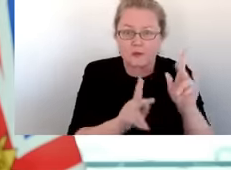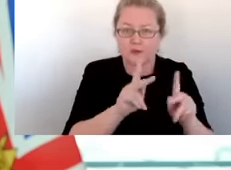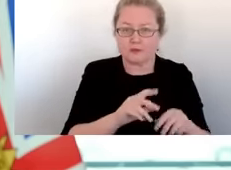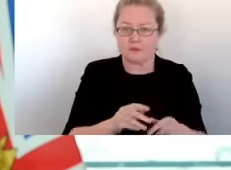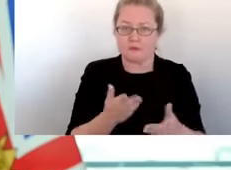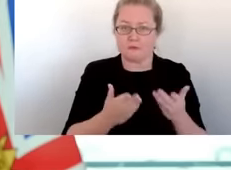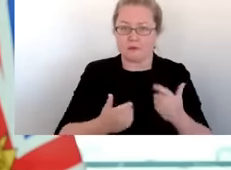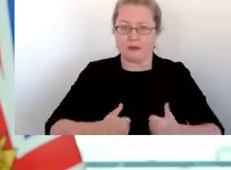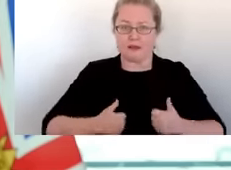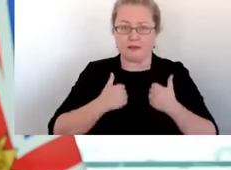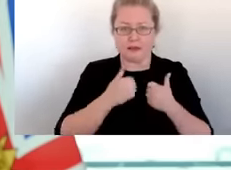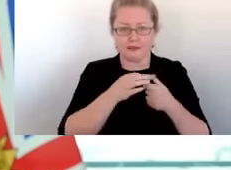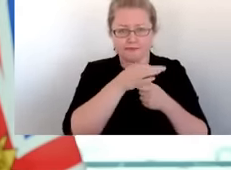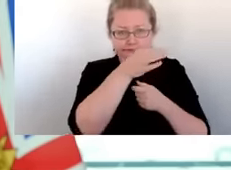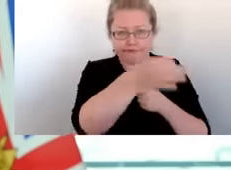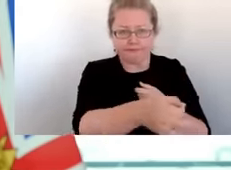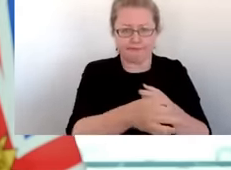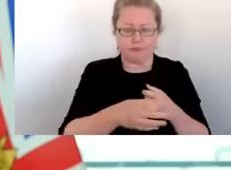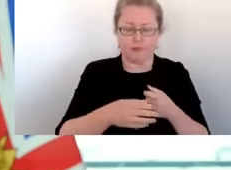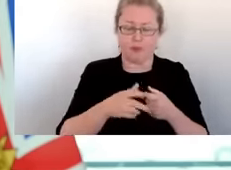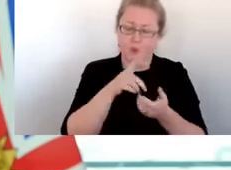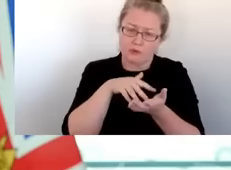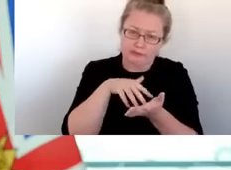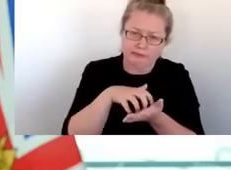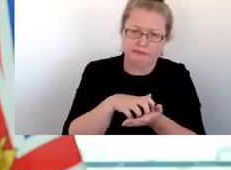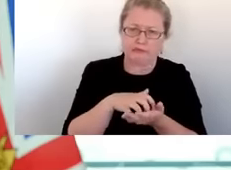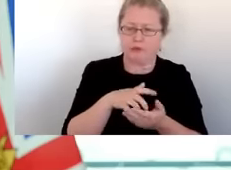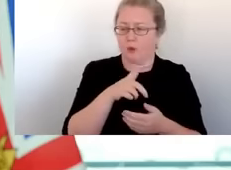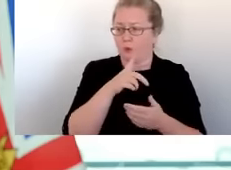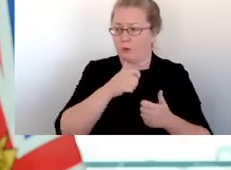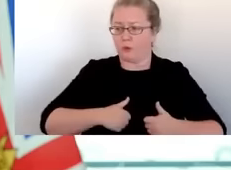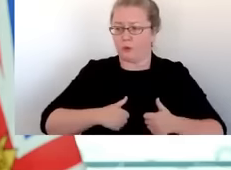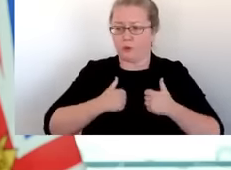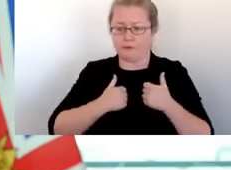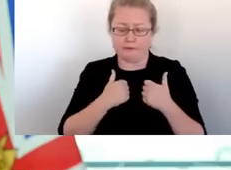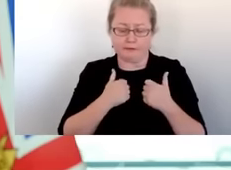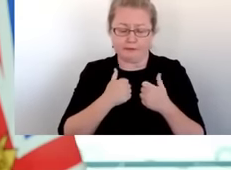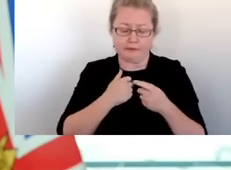find, people are frail, elderly in facilities,